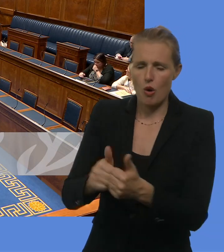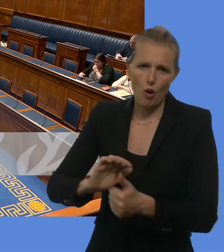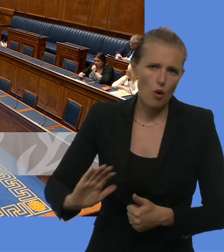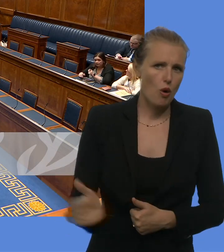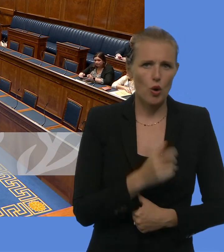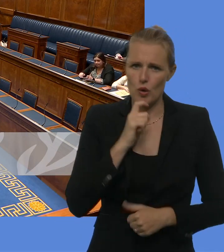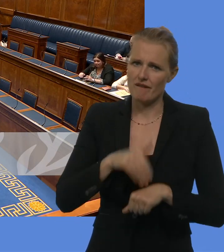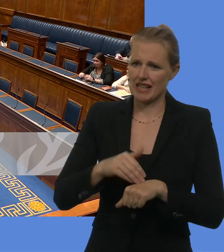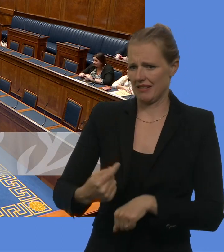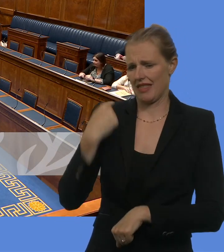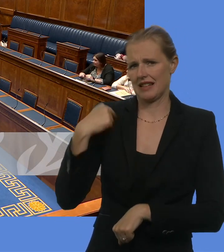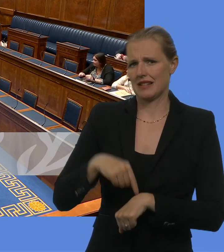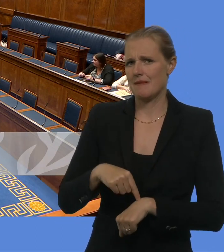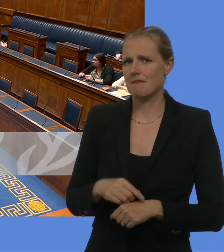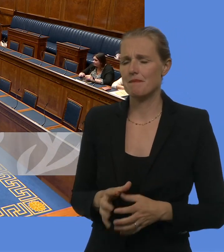Call Morris Bradley.